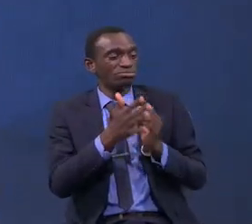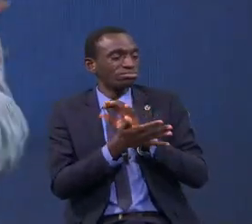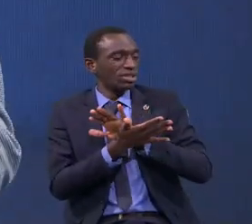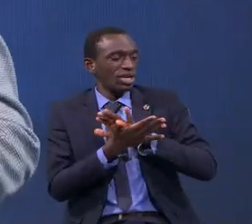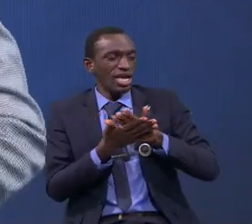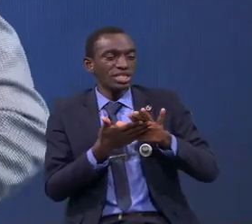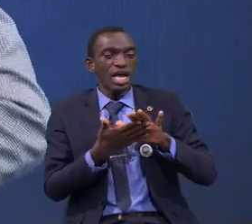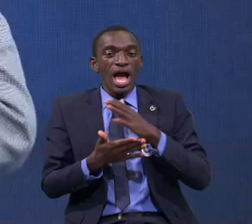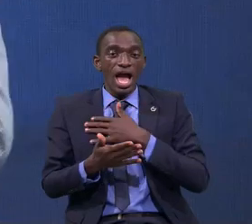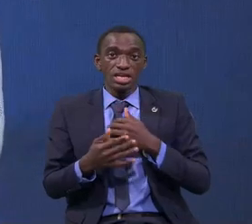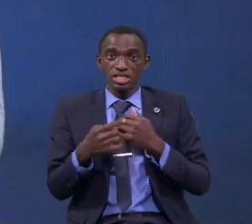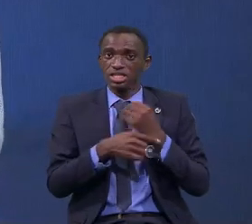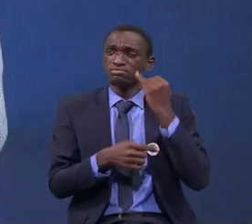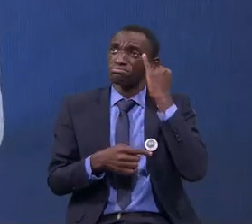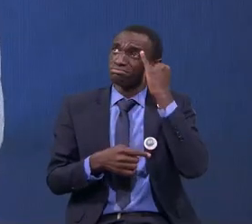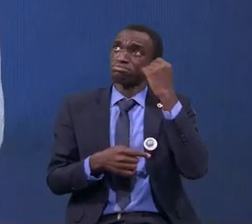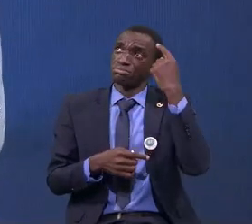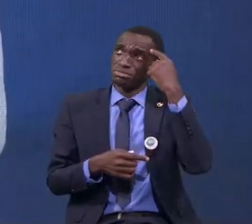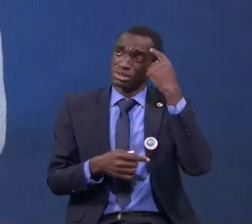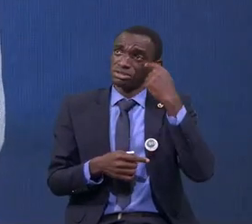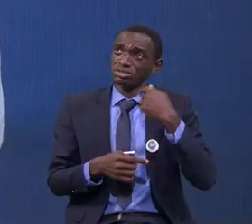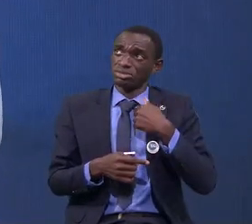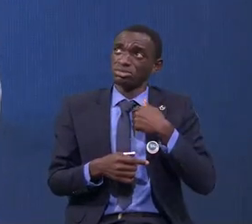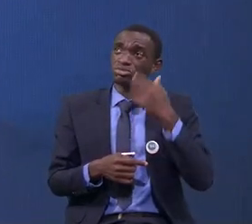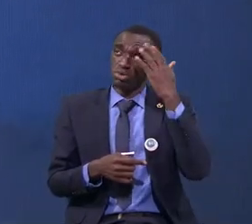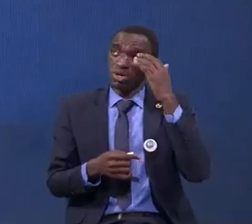old life away from me.